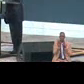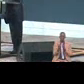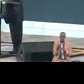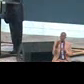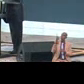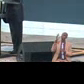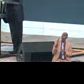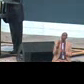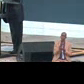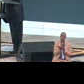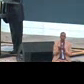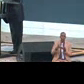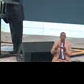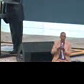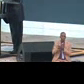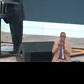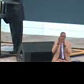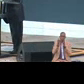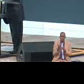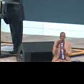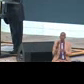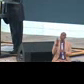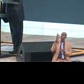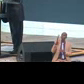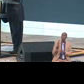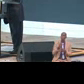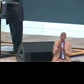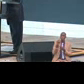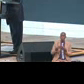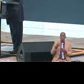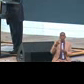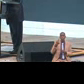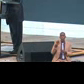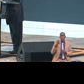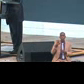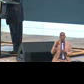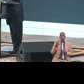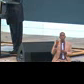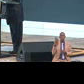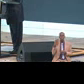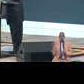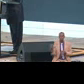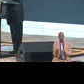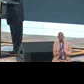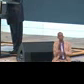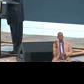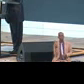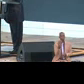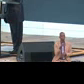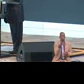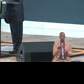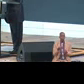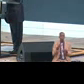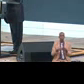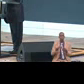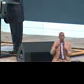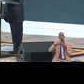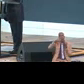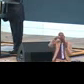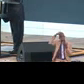supernatural power of God, when he entered, or when he was thrown into the lion's